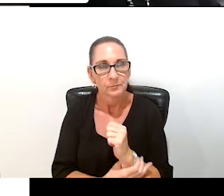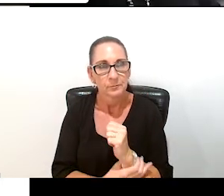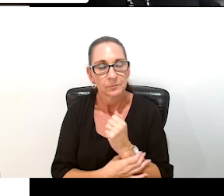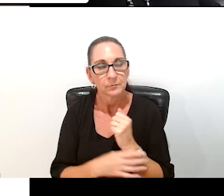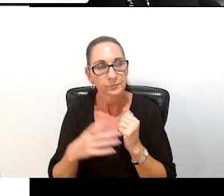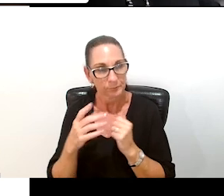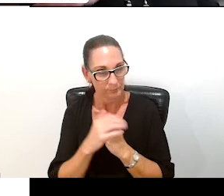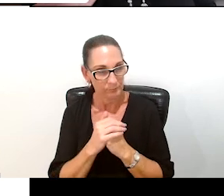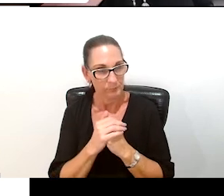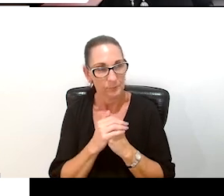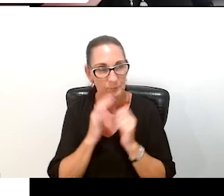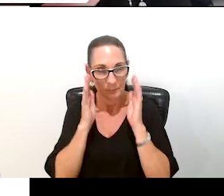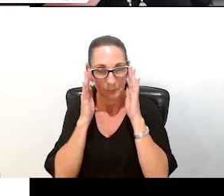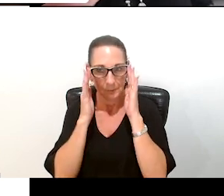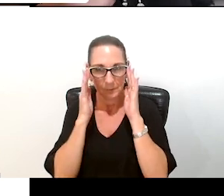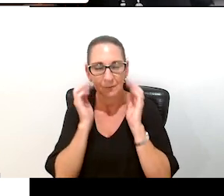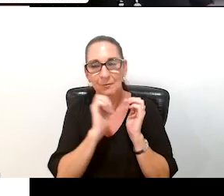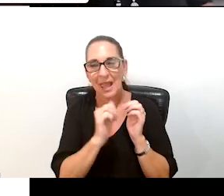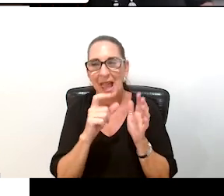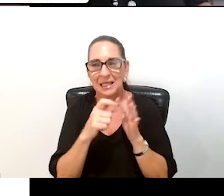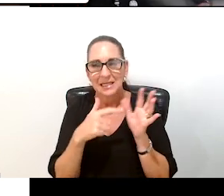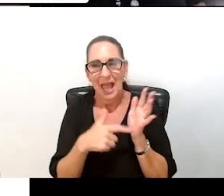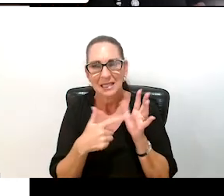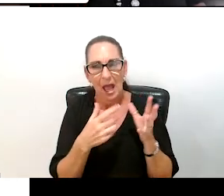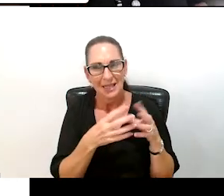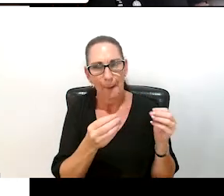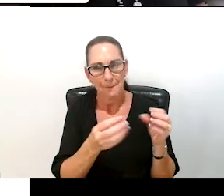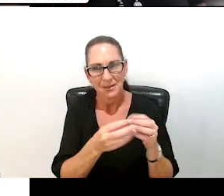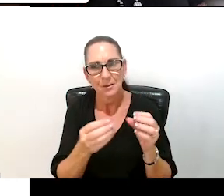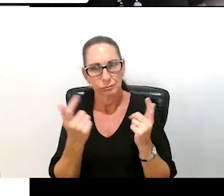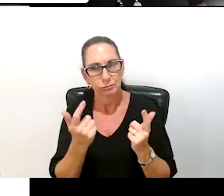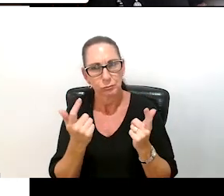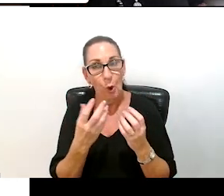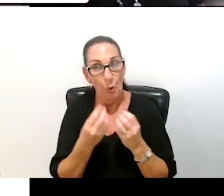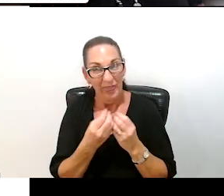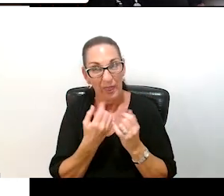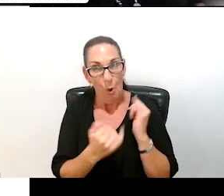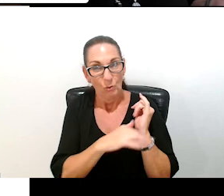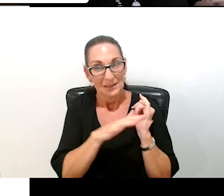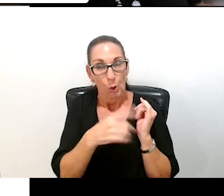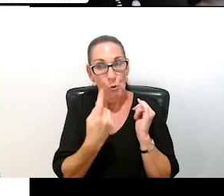So the gaps in the data are really big, especially for people with intellectual disability.